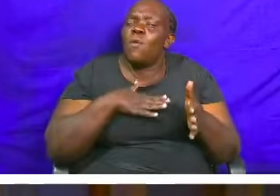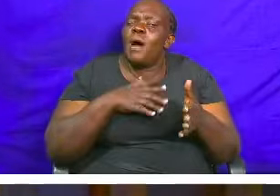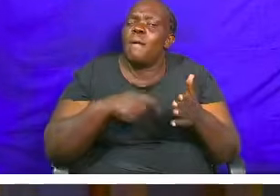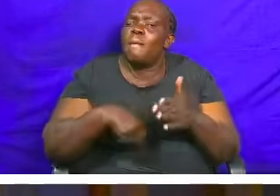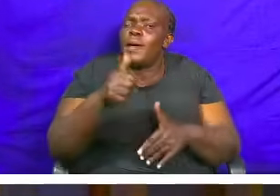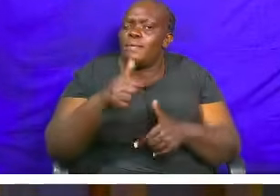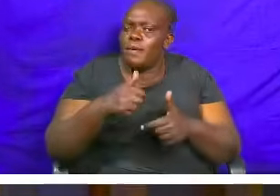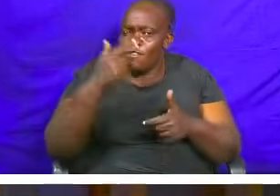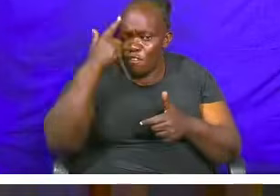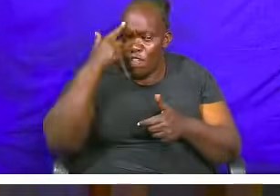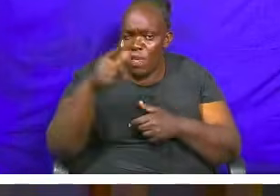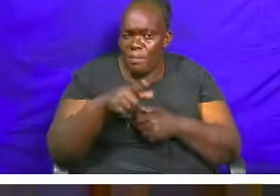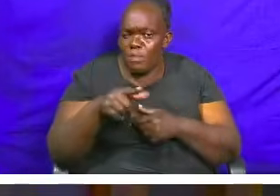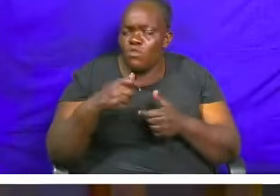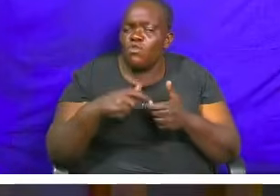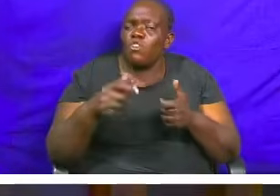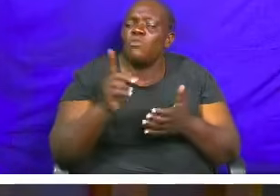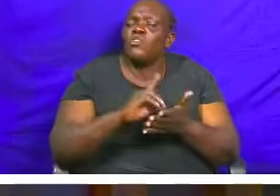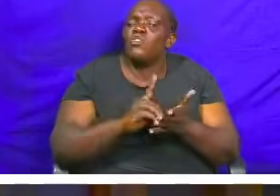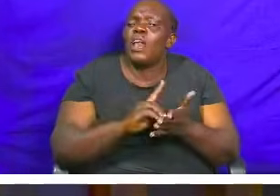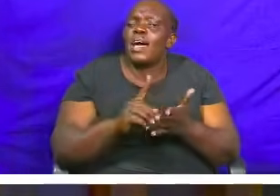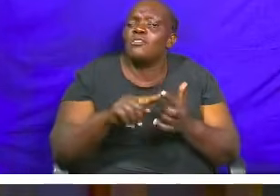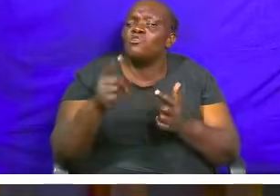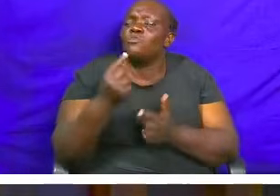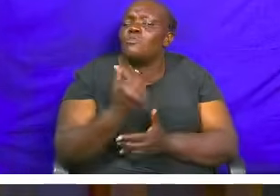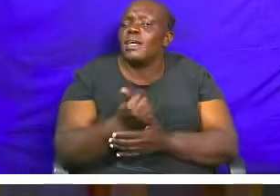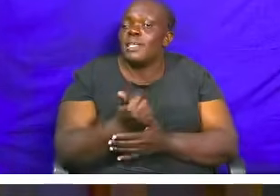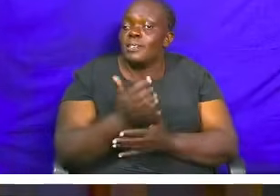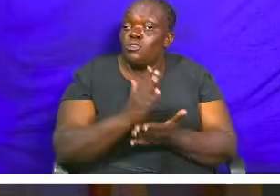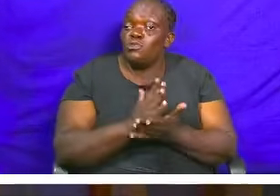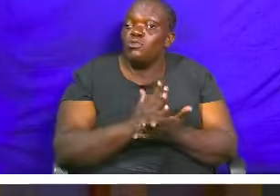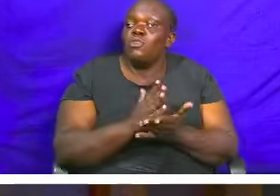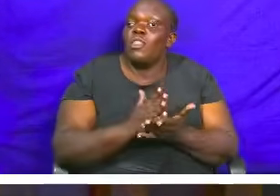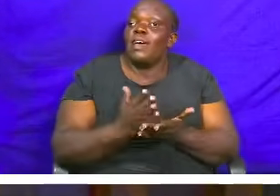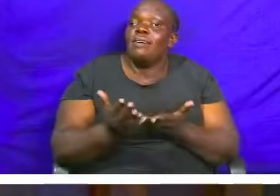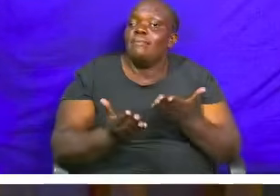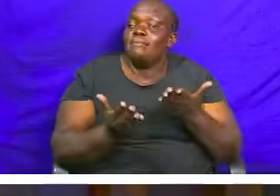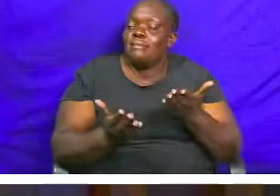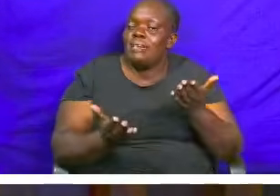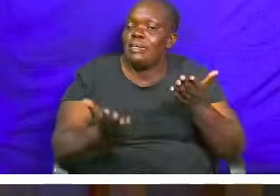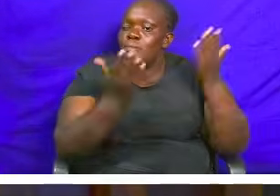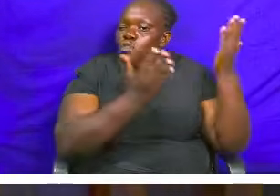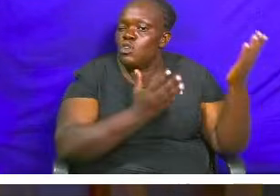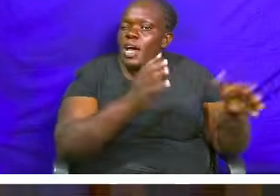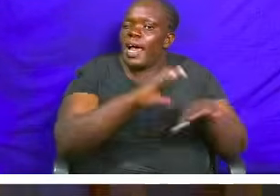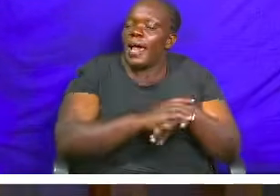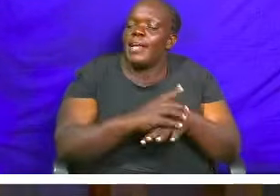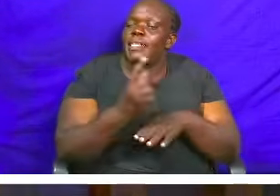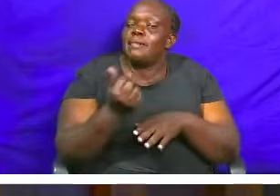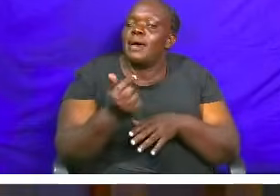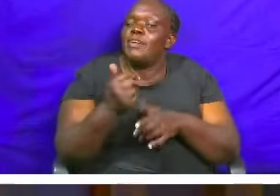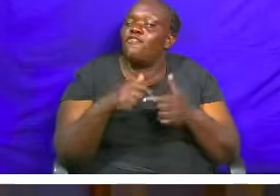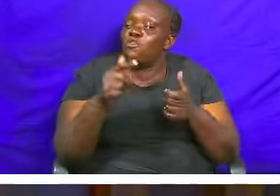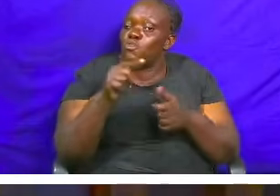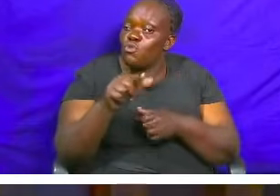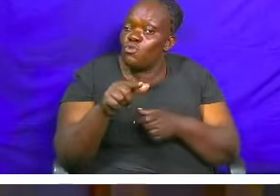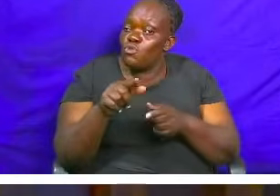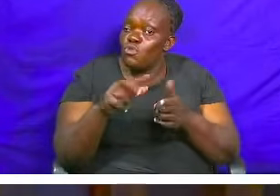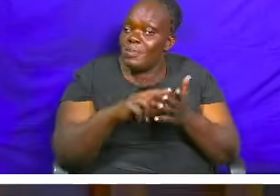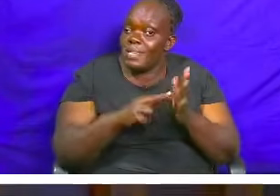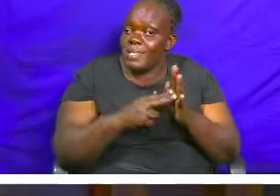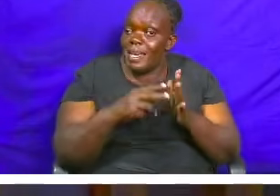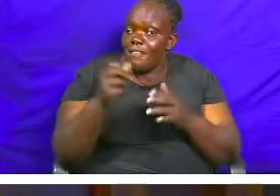for the fuel from dollars to shilling. So the importer collects shillings from you. But remember, at the 60th